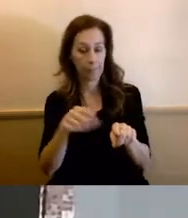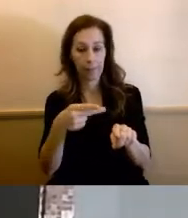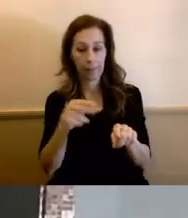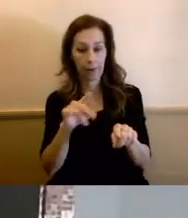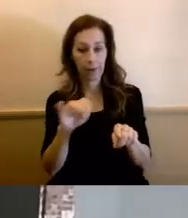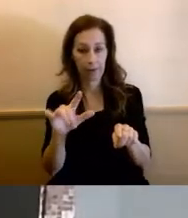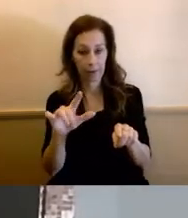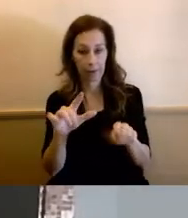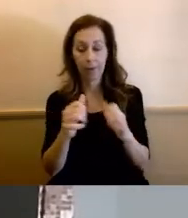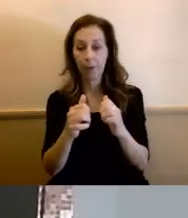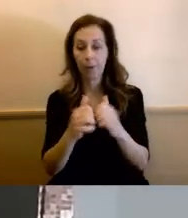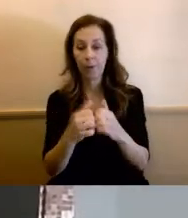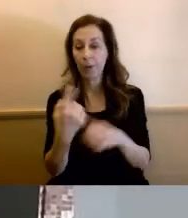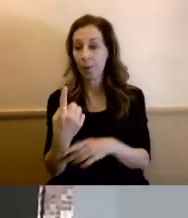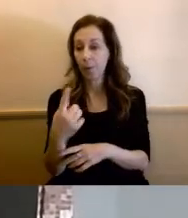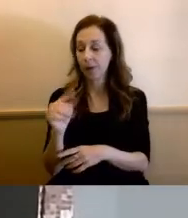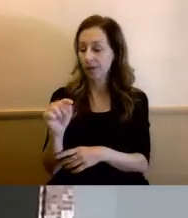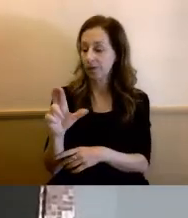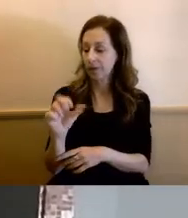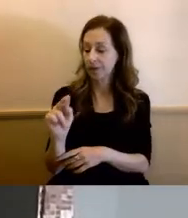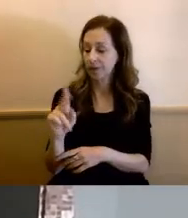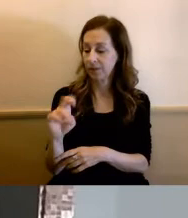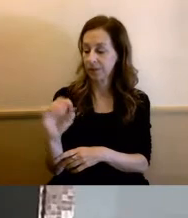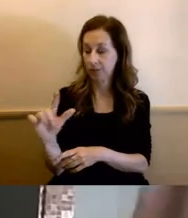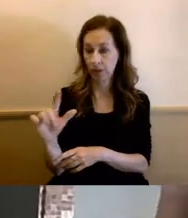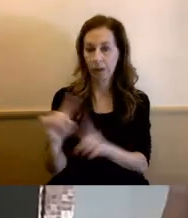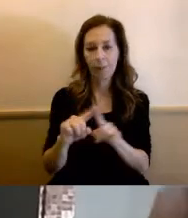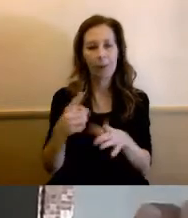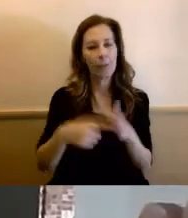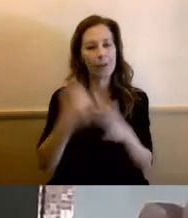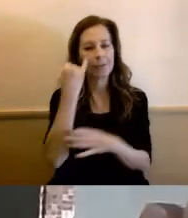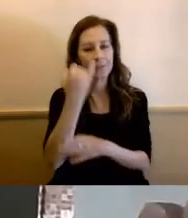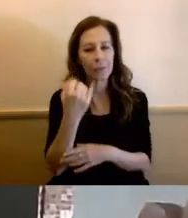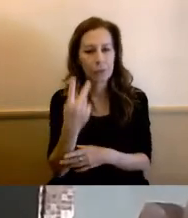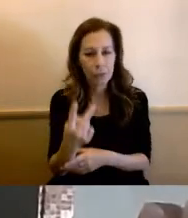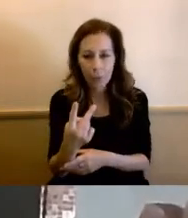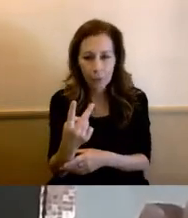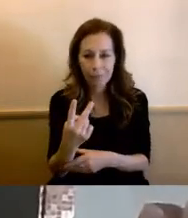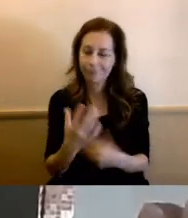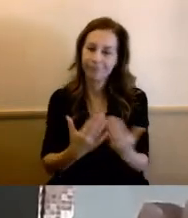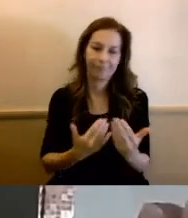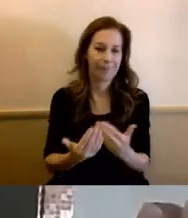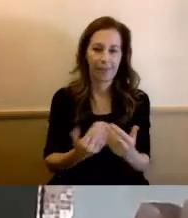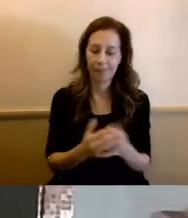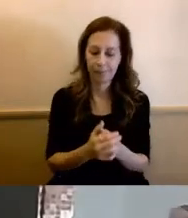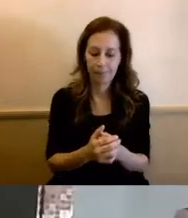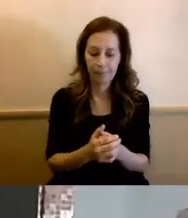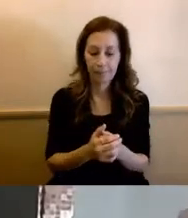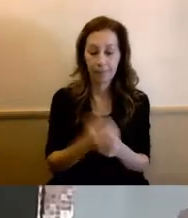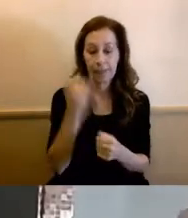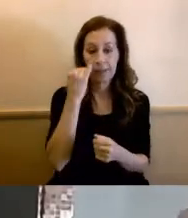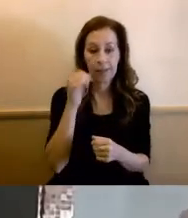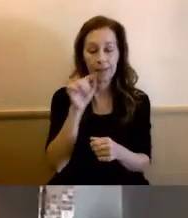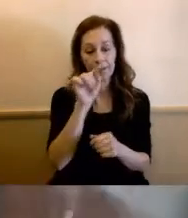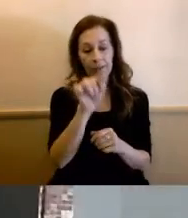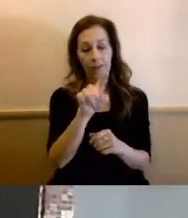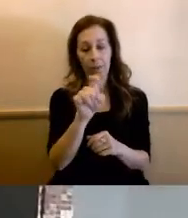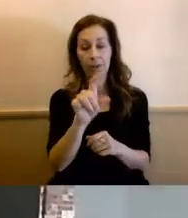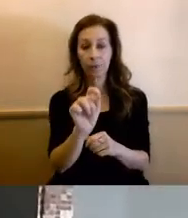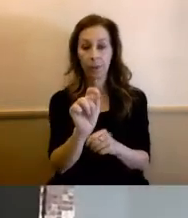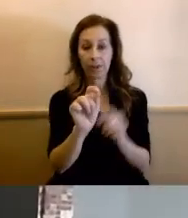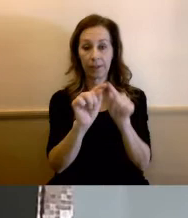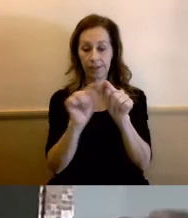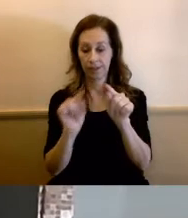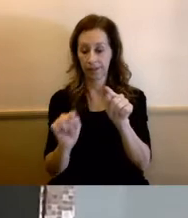two transversals? It doesn't really make a difference. Look, if this is 120, I know this is 120. I'm going to pretend